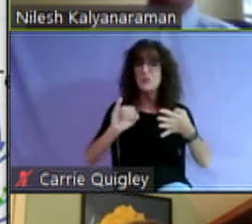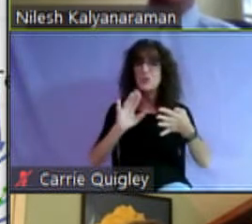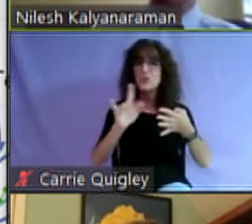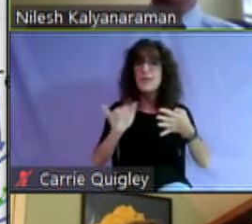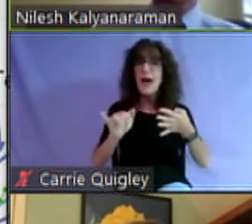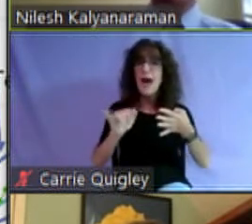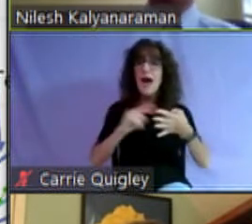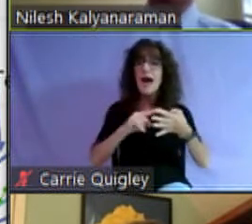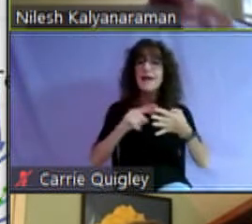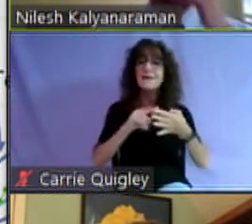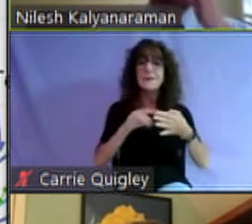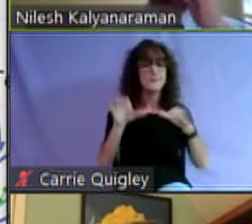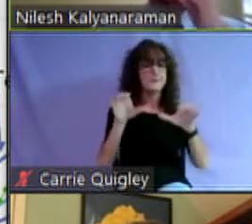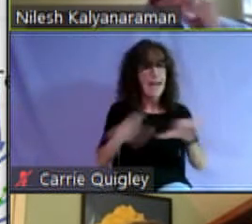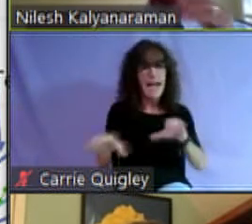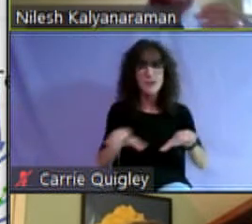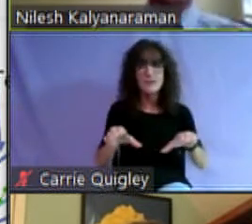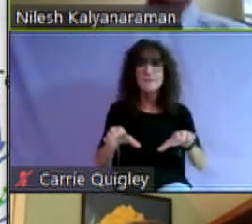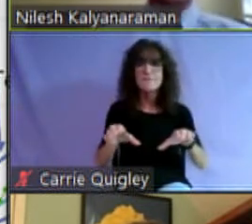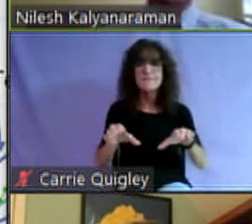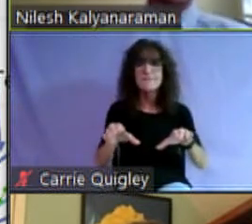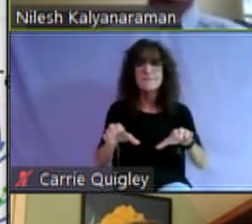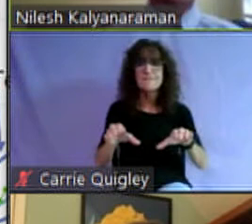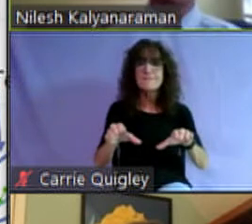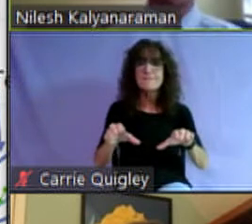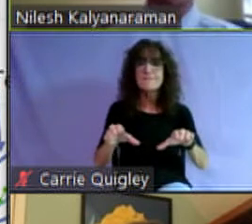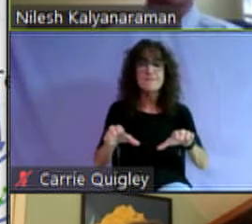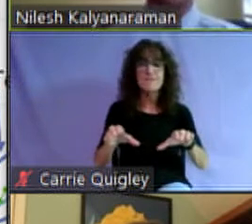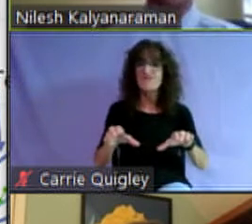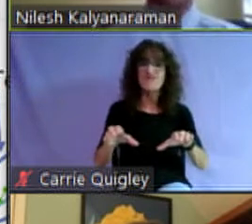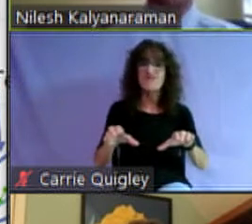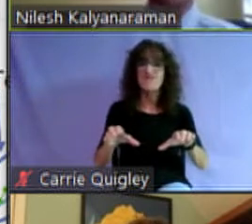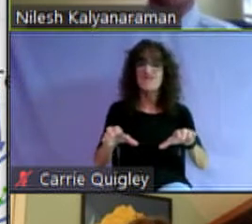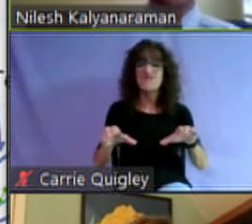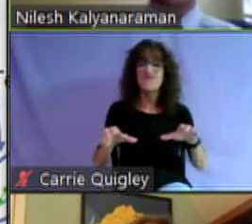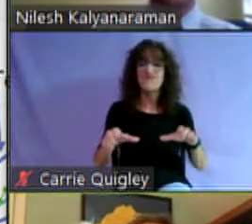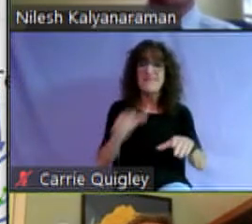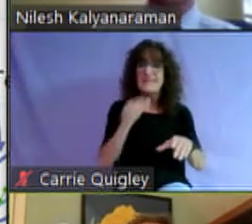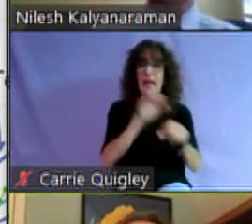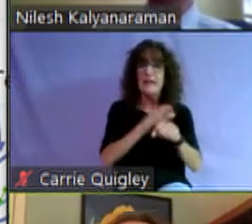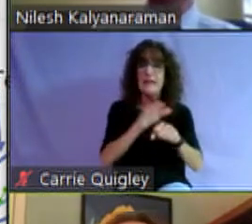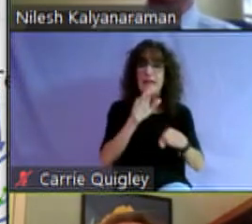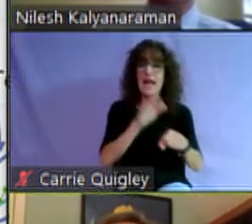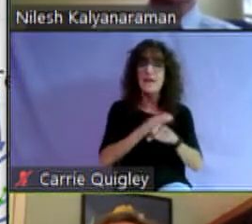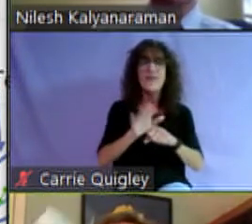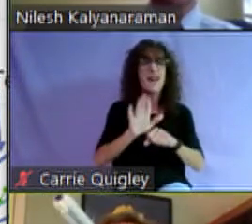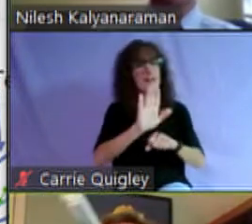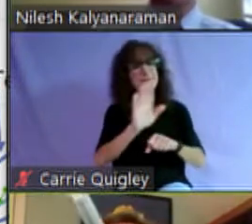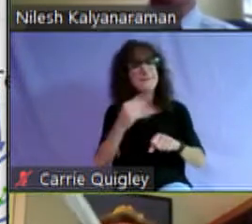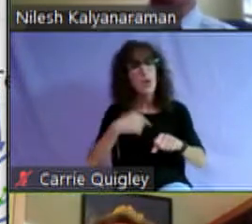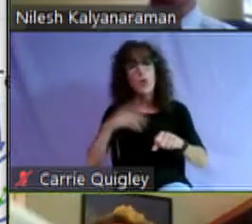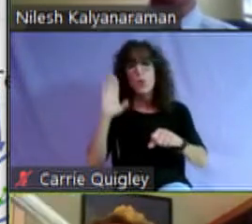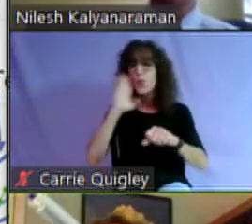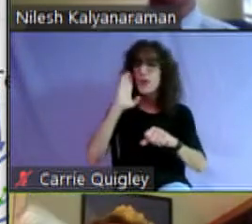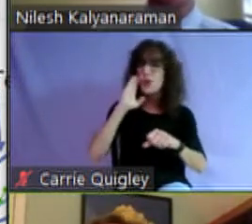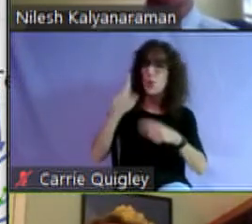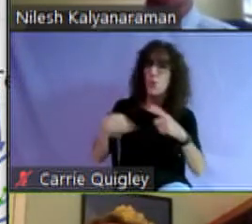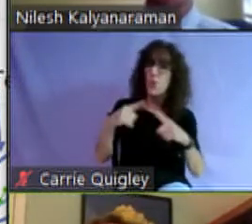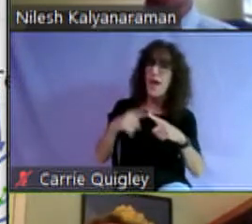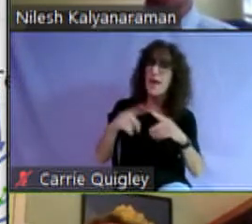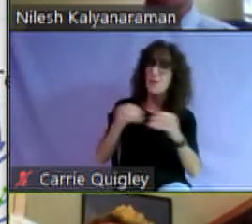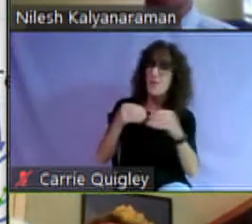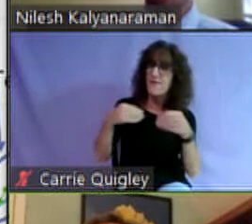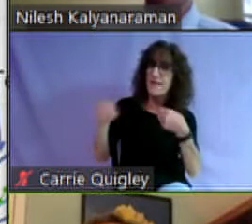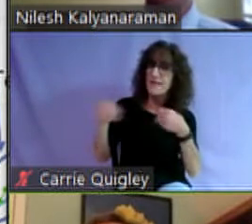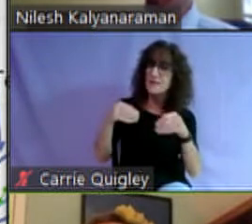we took some actions that really weren't sufficient. We Oh, saw that we we knew when we relaxed, though, that it would take a